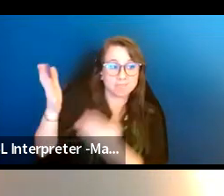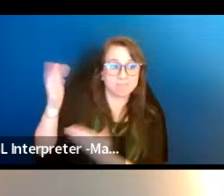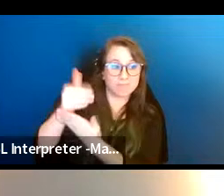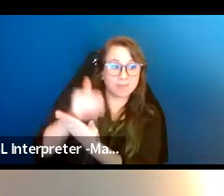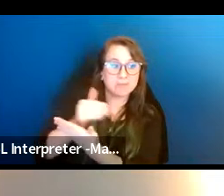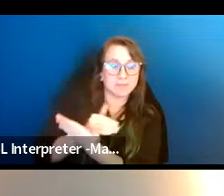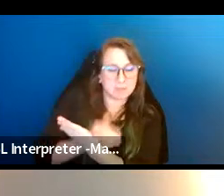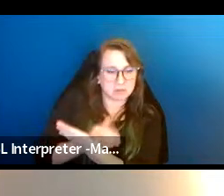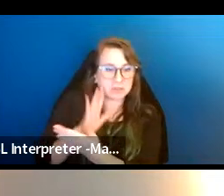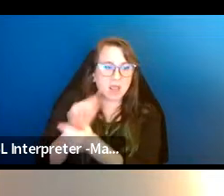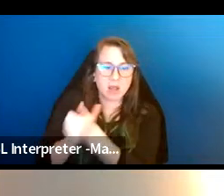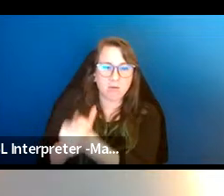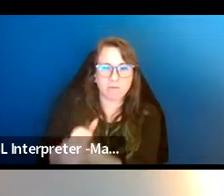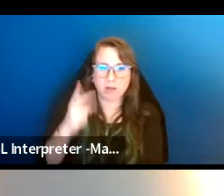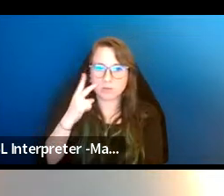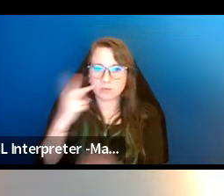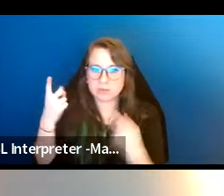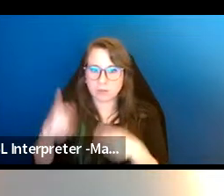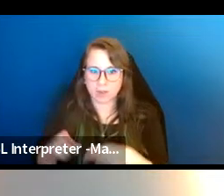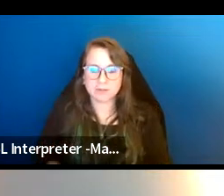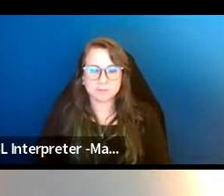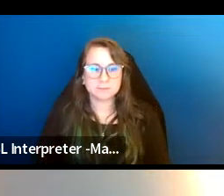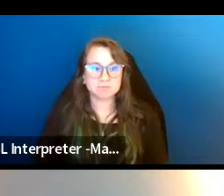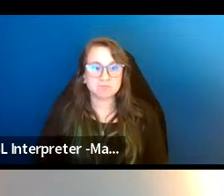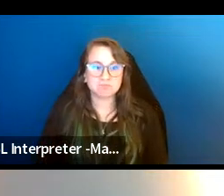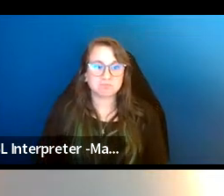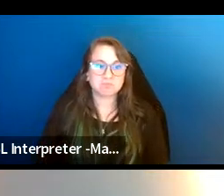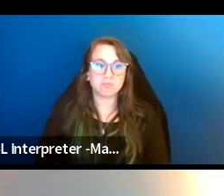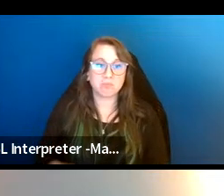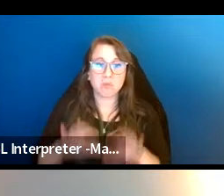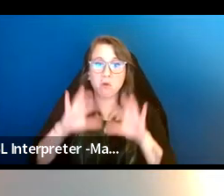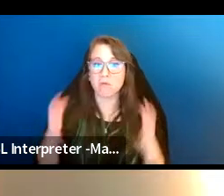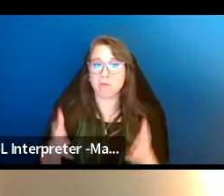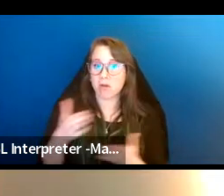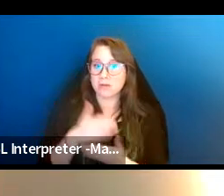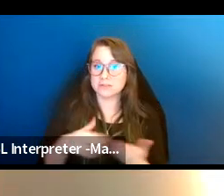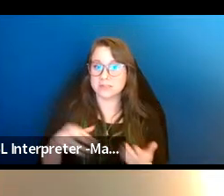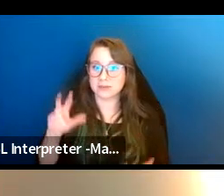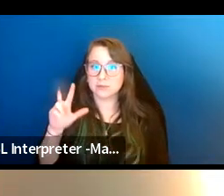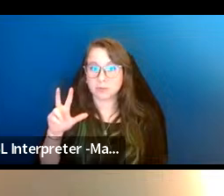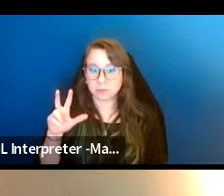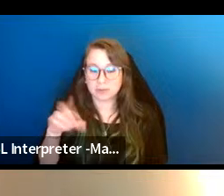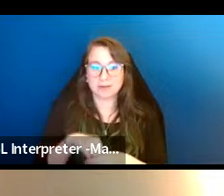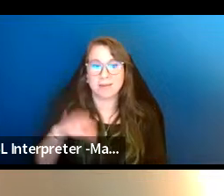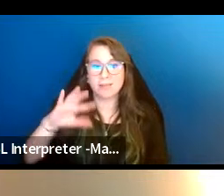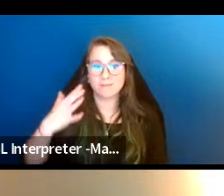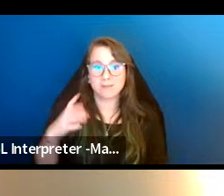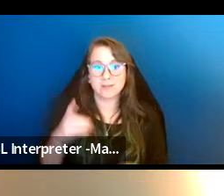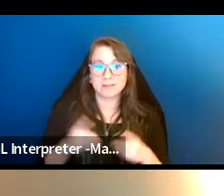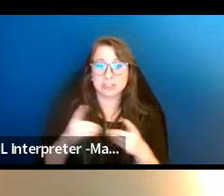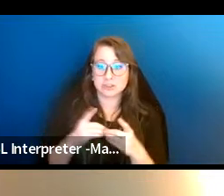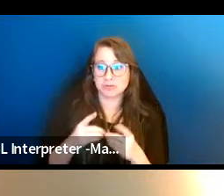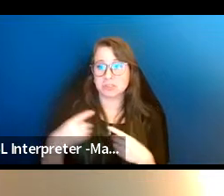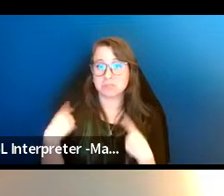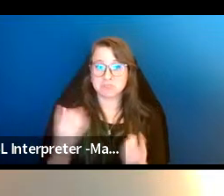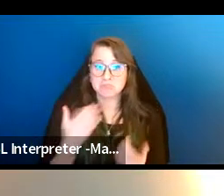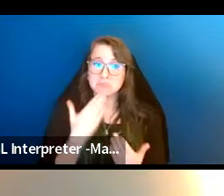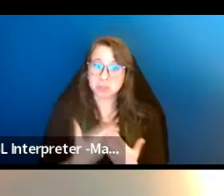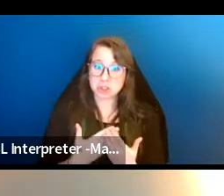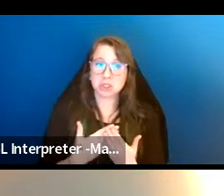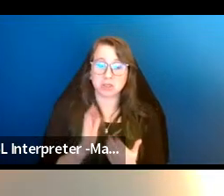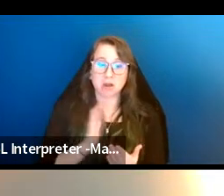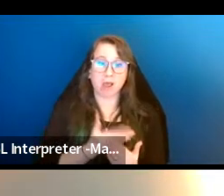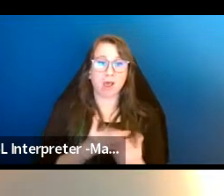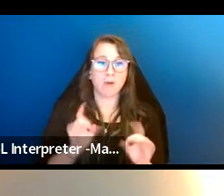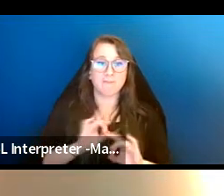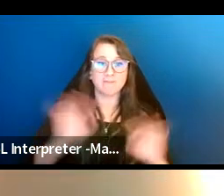to see how that goes. Overall, Sector 3 in the 5th District is doing pretty good. Our violent